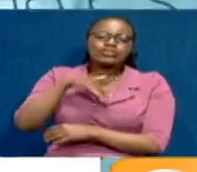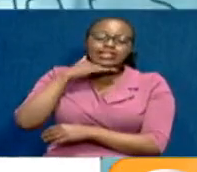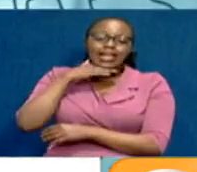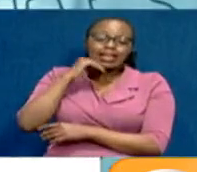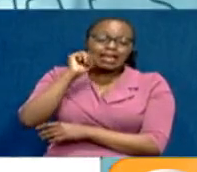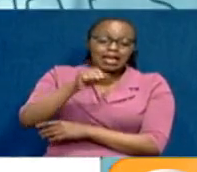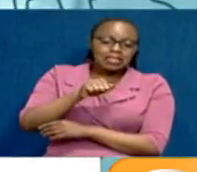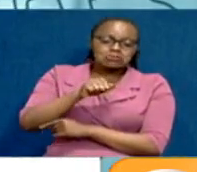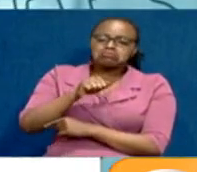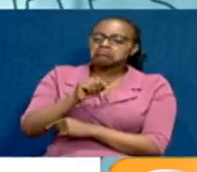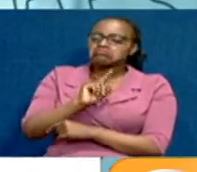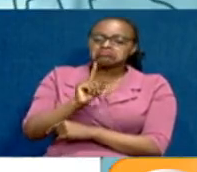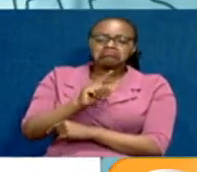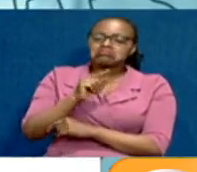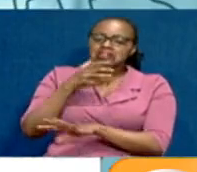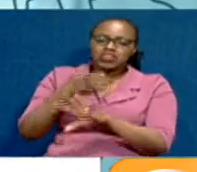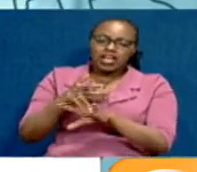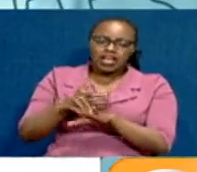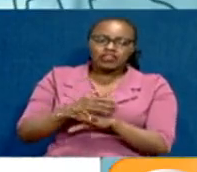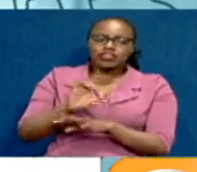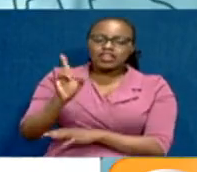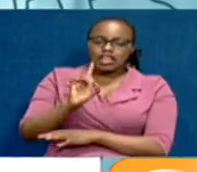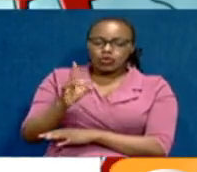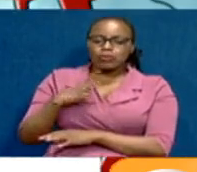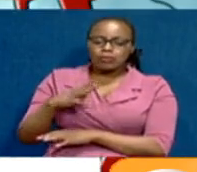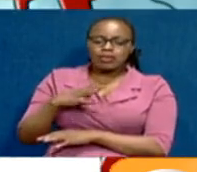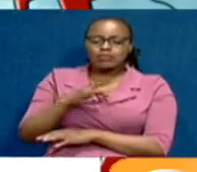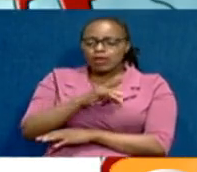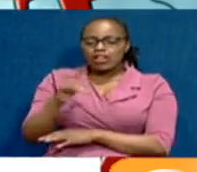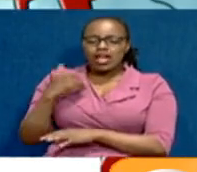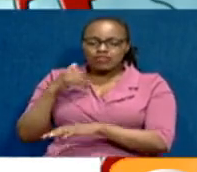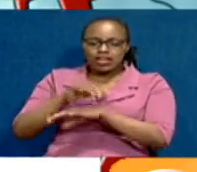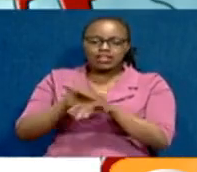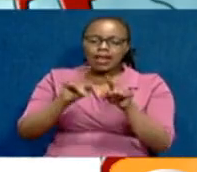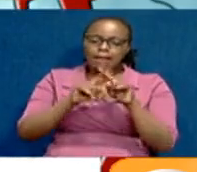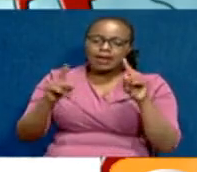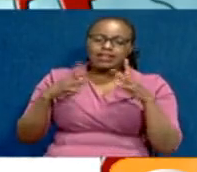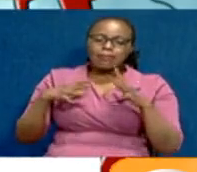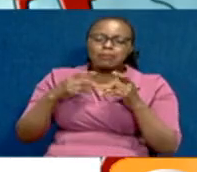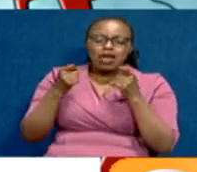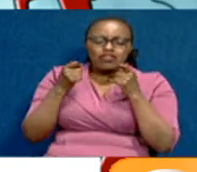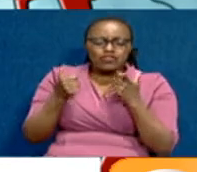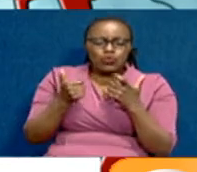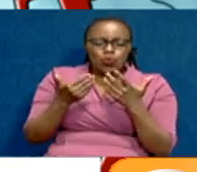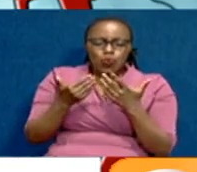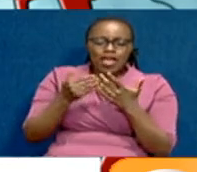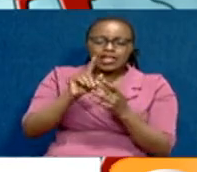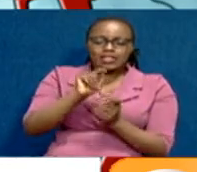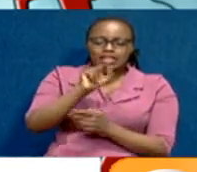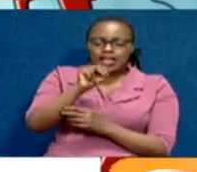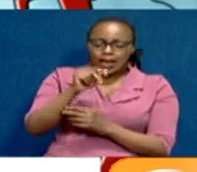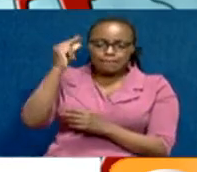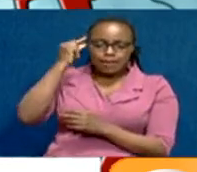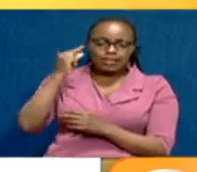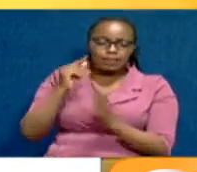reduced. Nairobi County has the highest number of fully vaccinated persons. The uptake is still low in Tana River, Mandera and